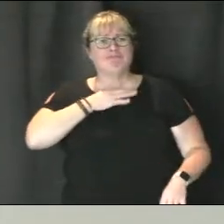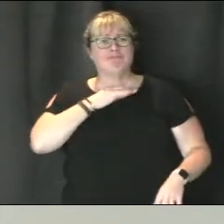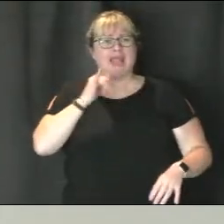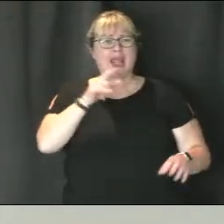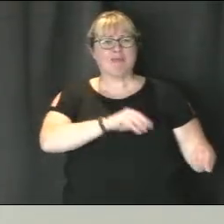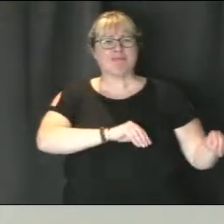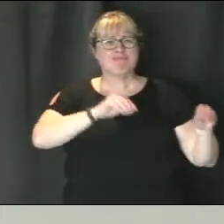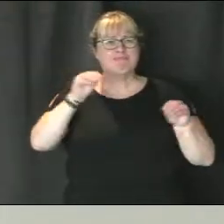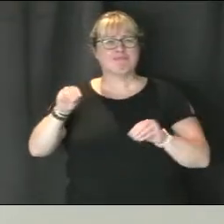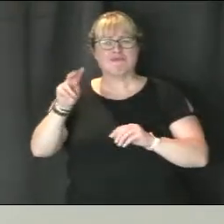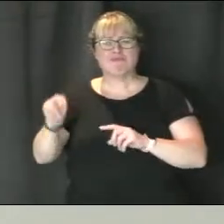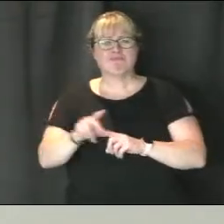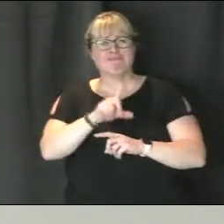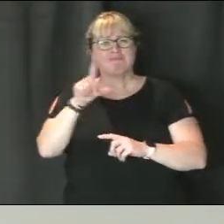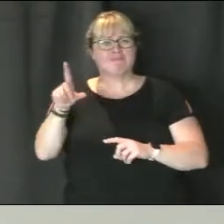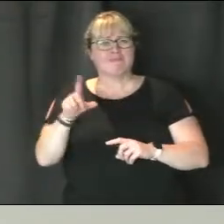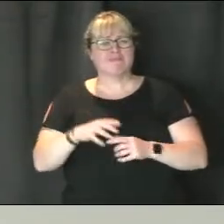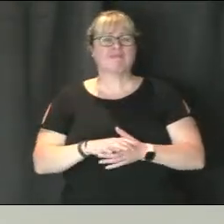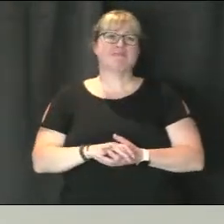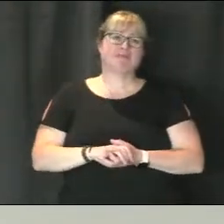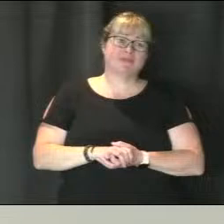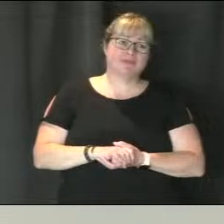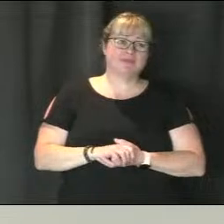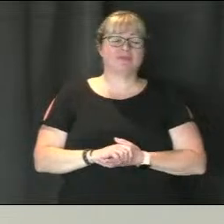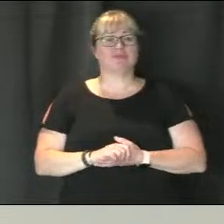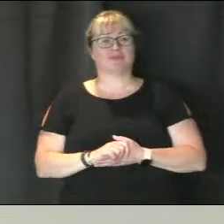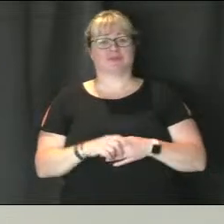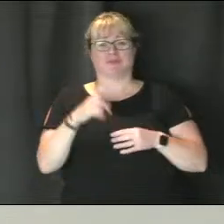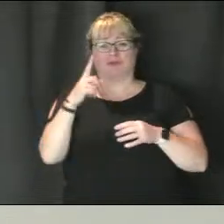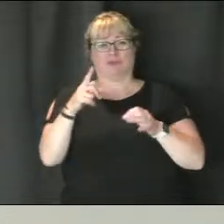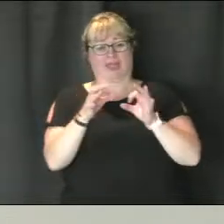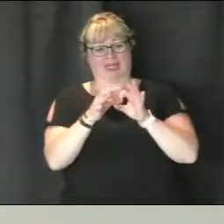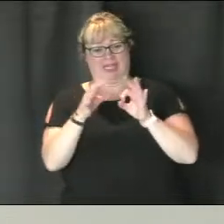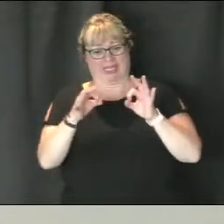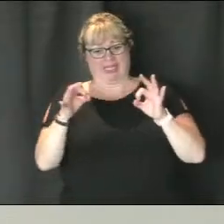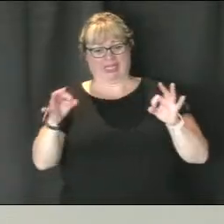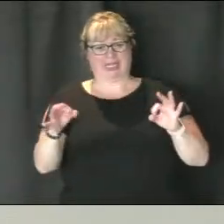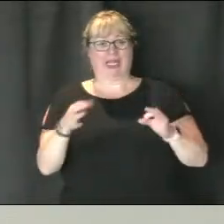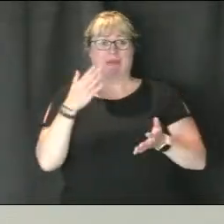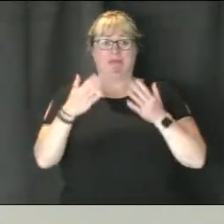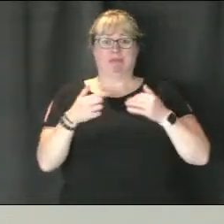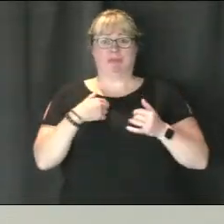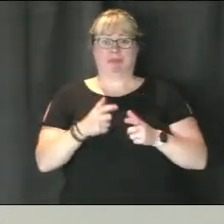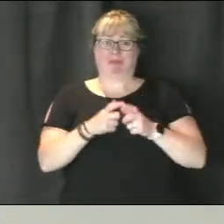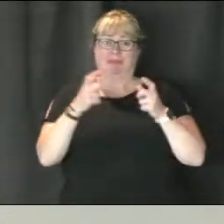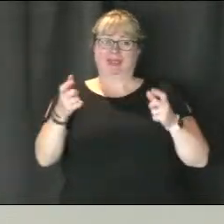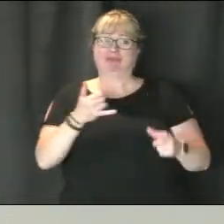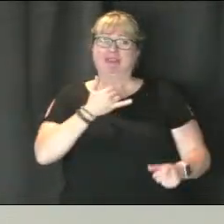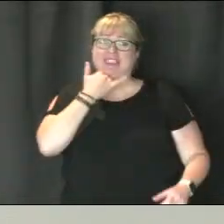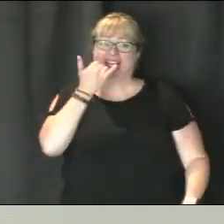here. It was one sentence and maybe the gravest mistake of my life.